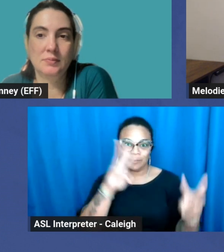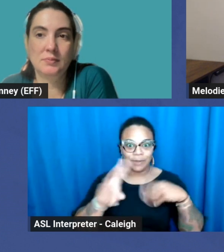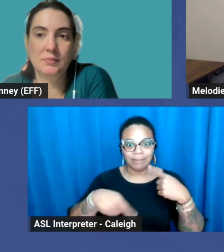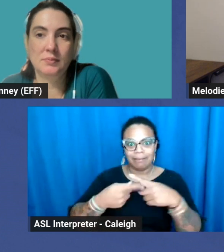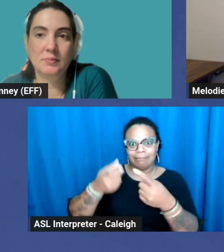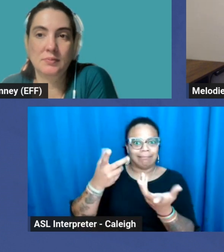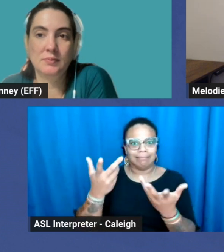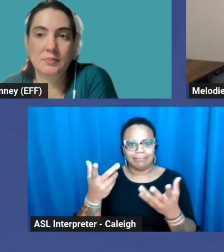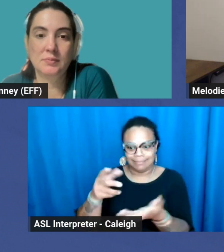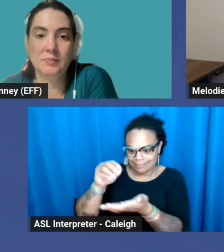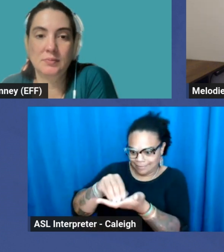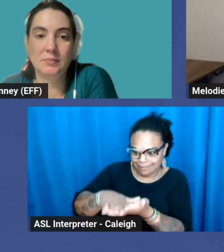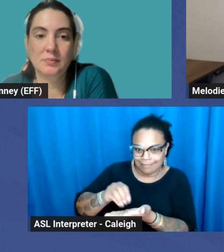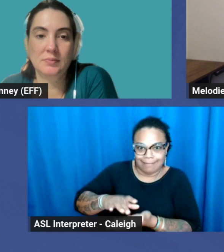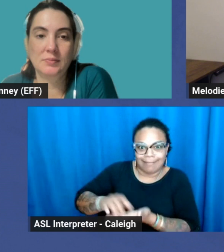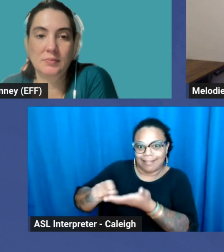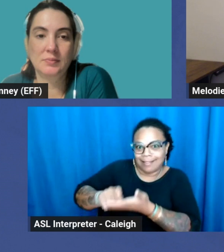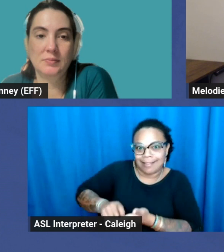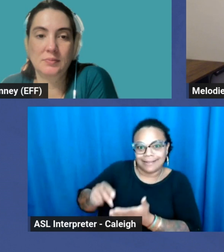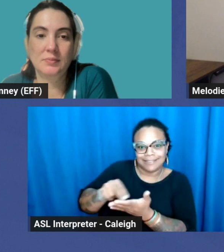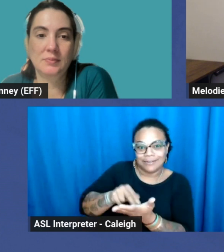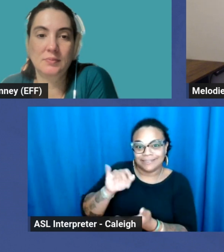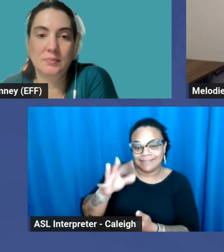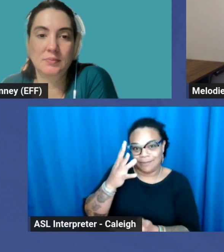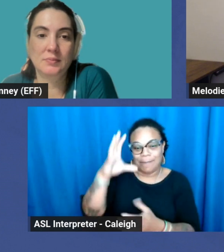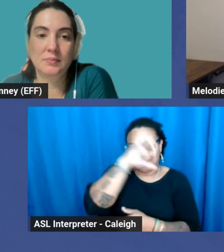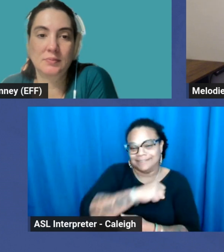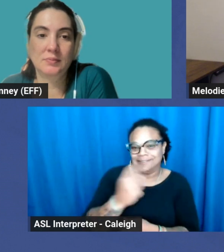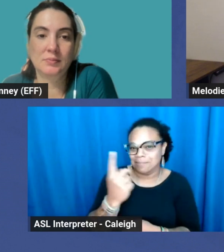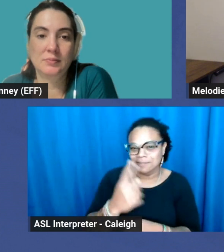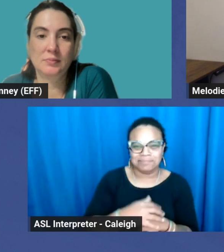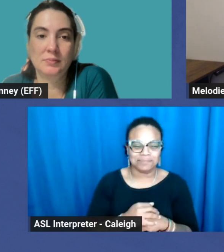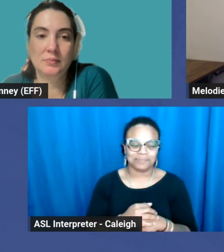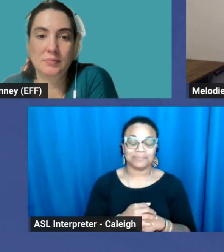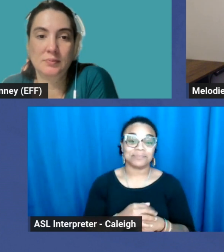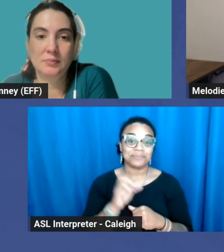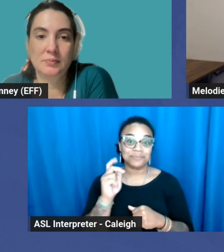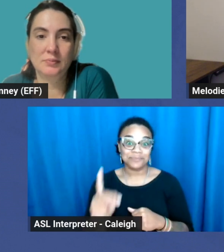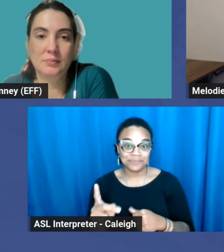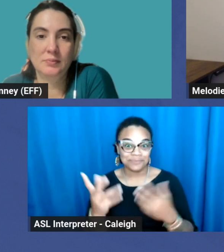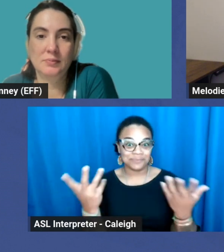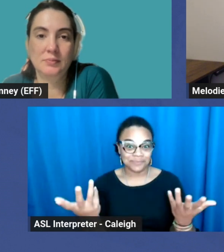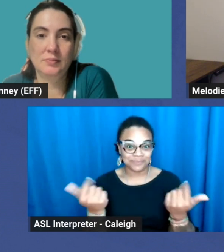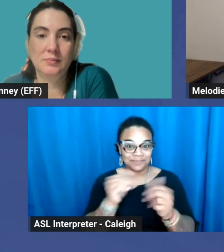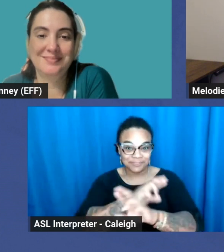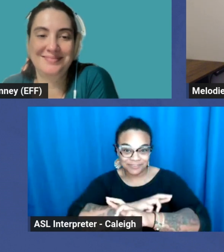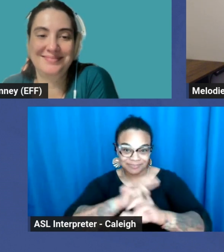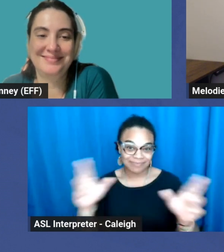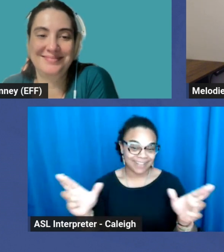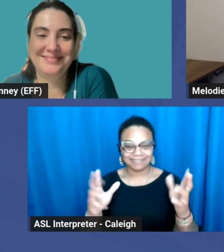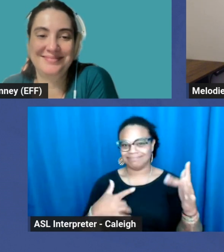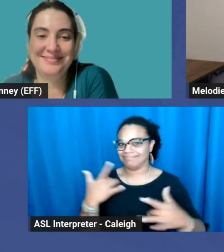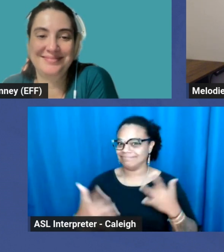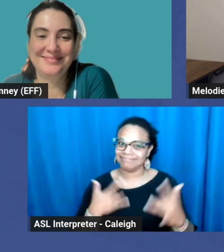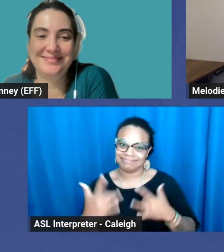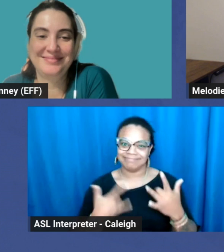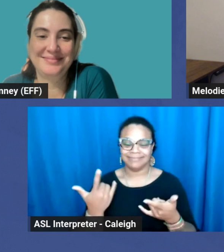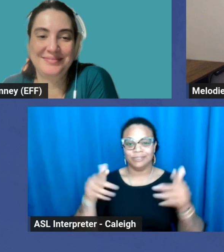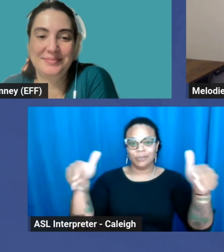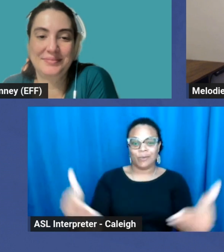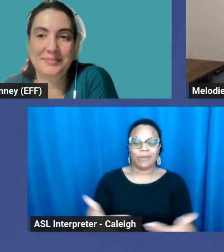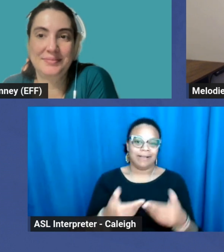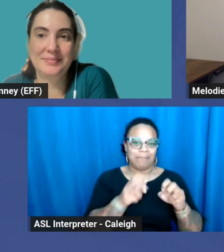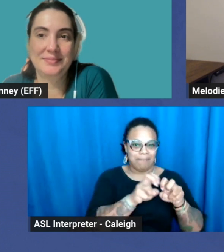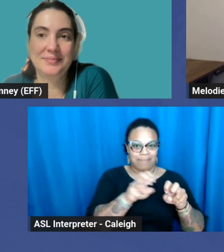furiously jotting anything down in case you miss it. So, without further ado, so excited to welcome